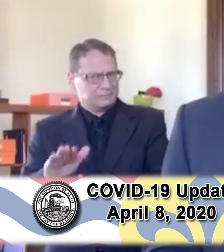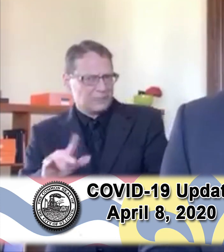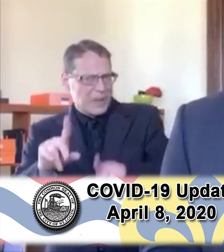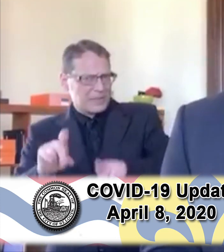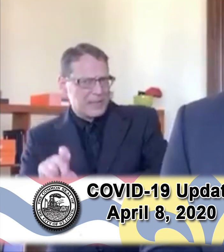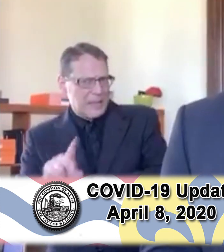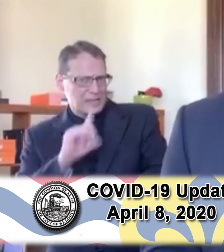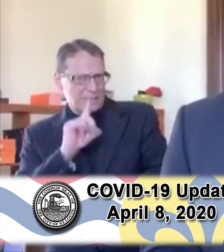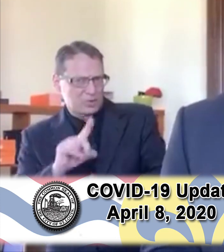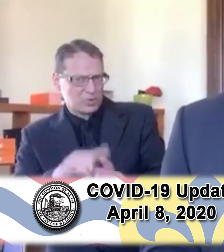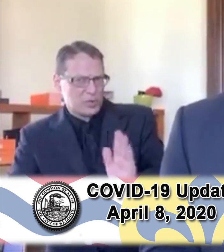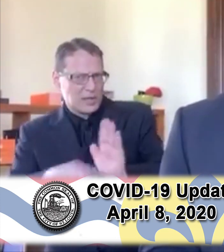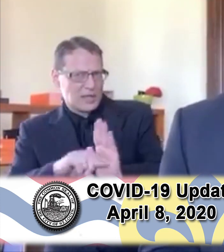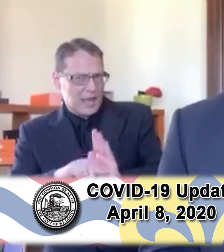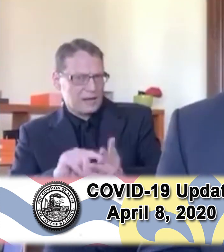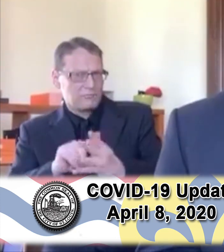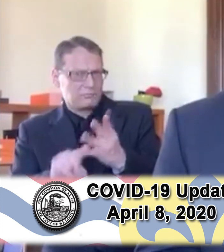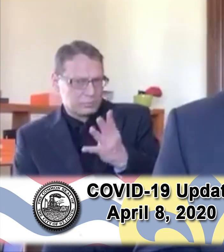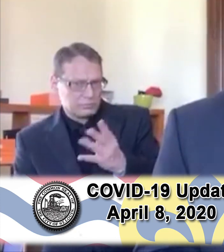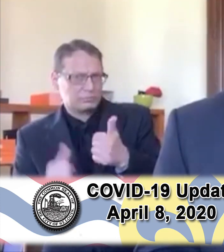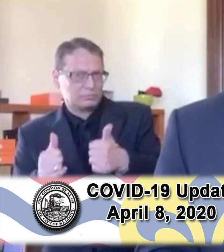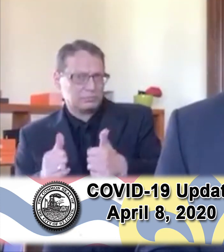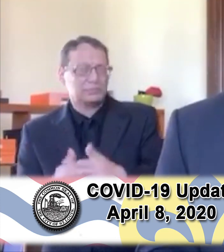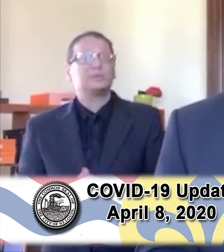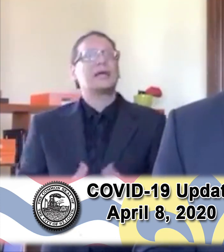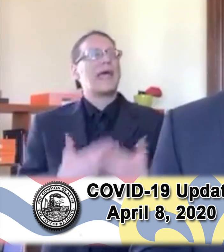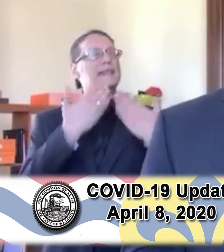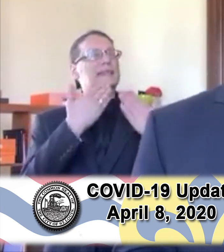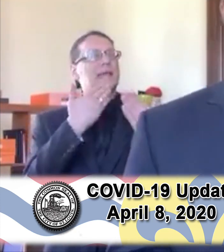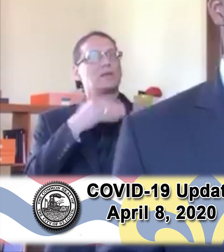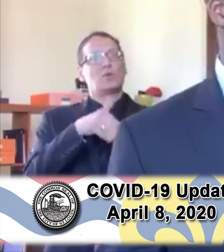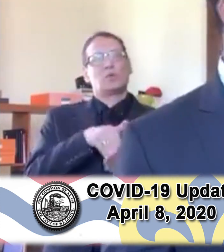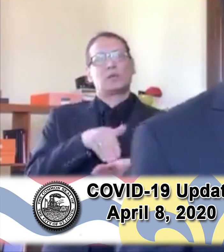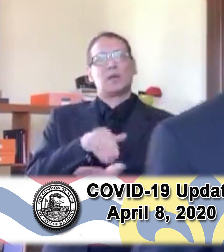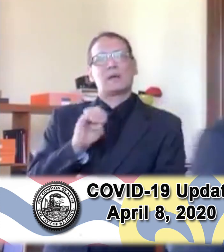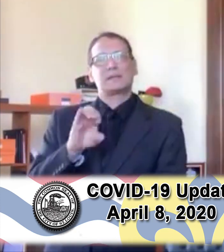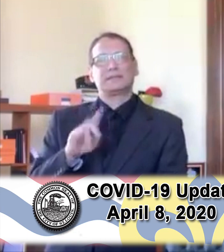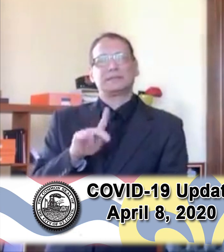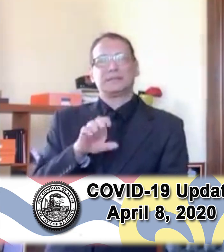includes returning to work. Thank you, Dr. Eccles.